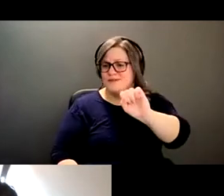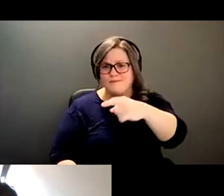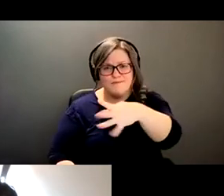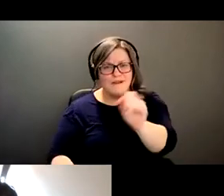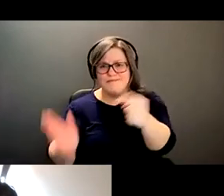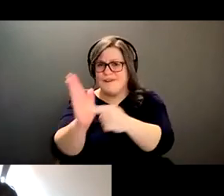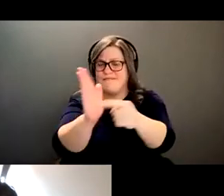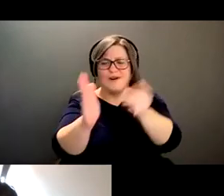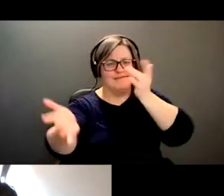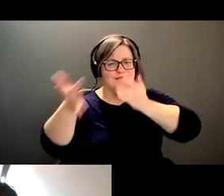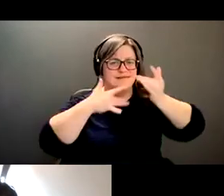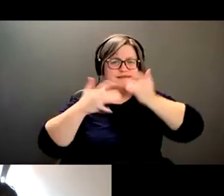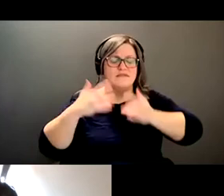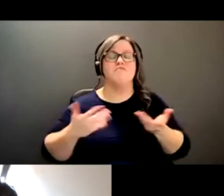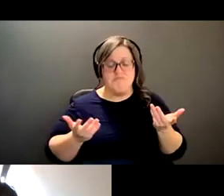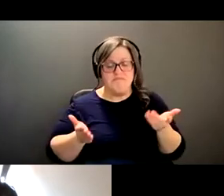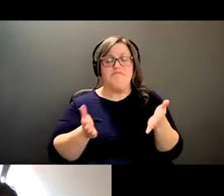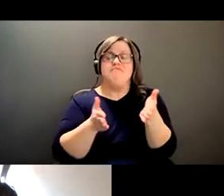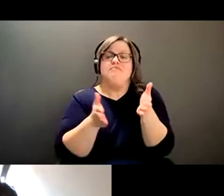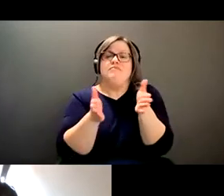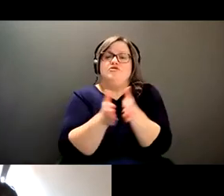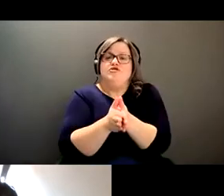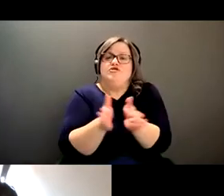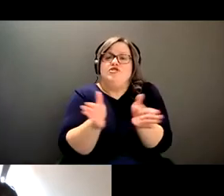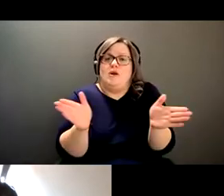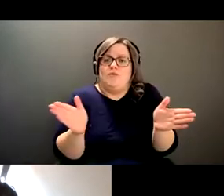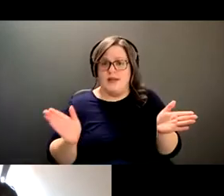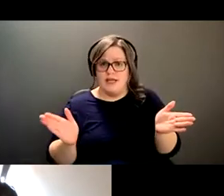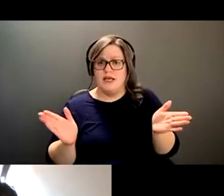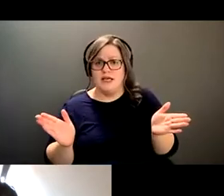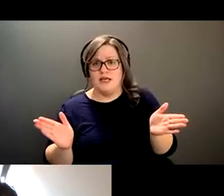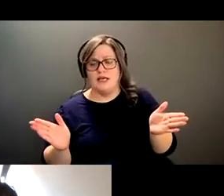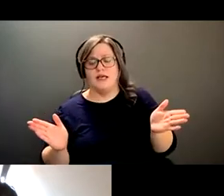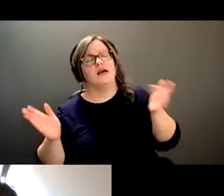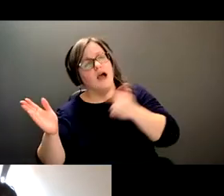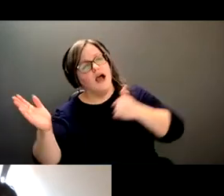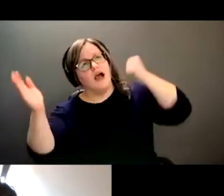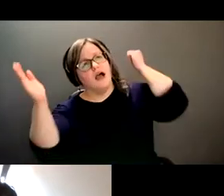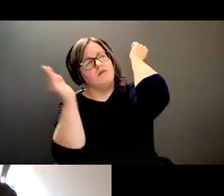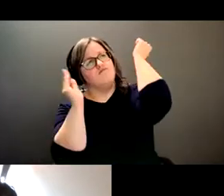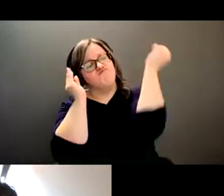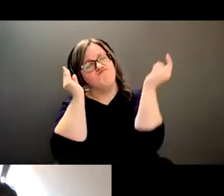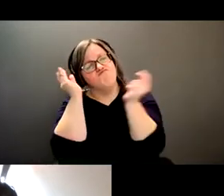I think generally more musings I have about it is